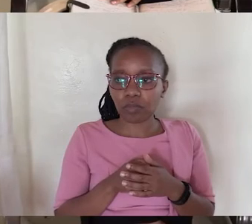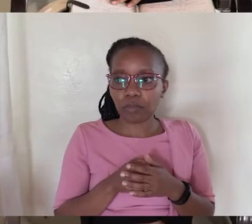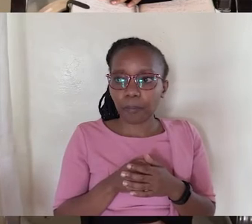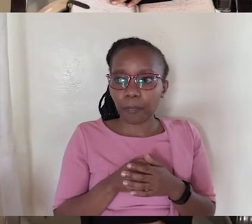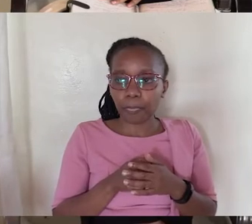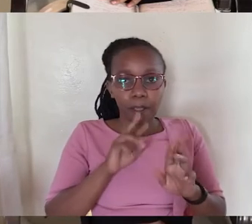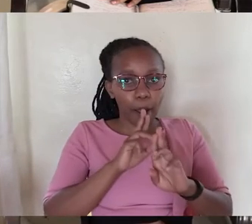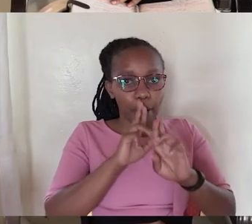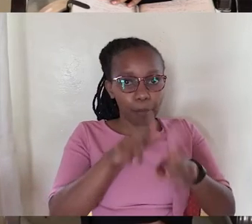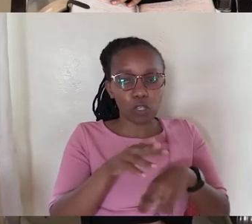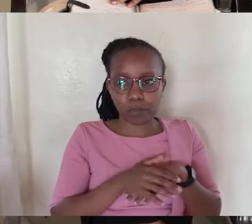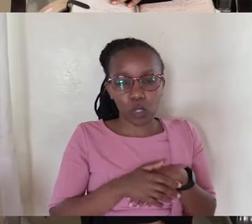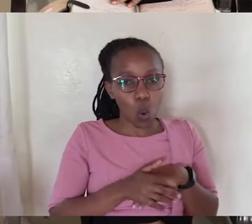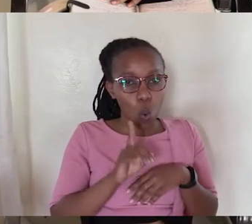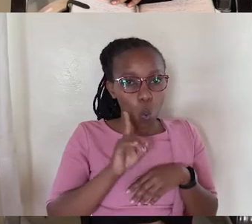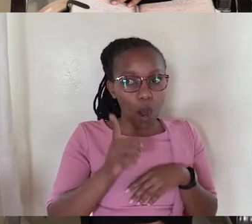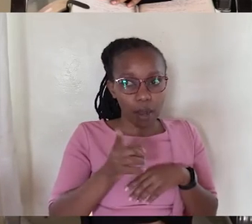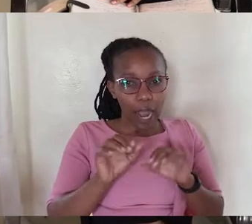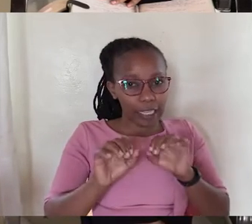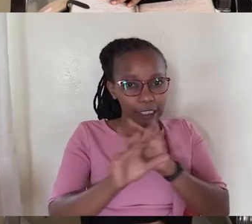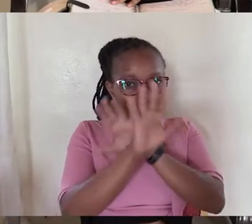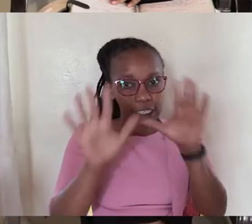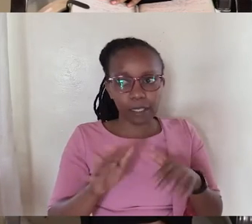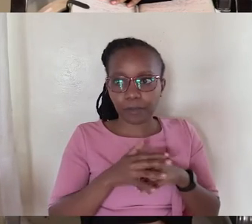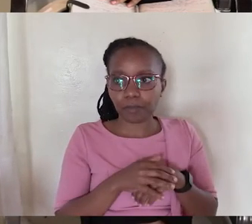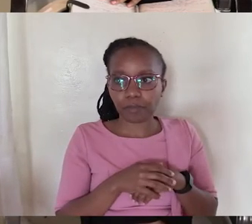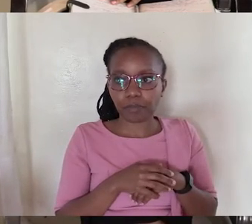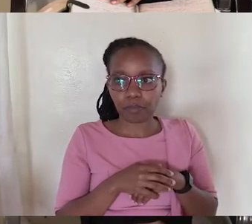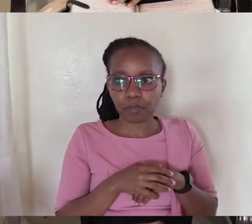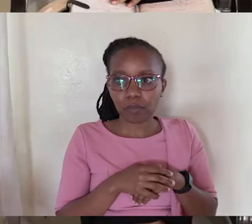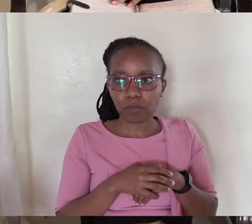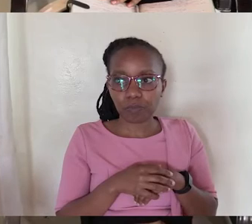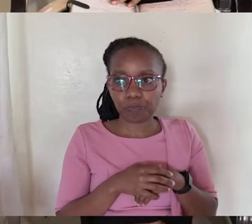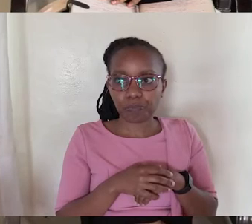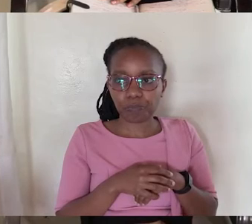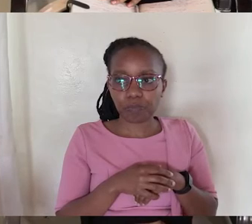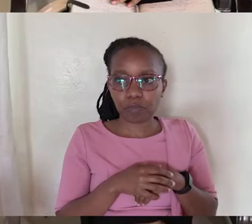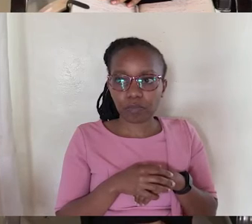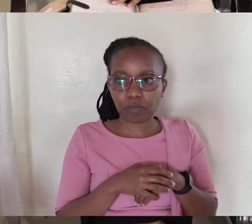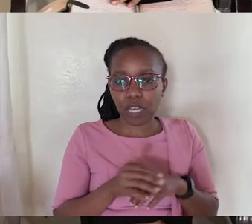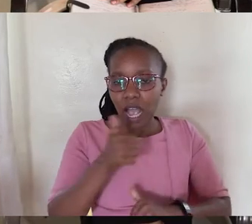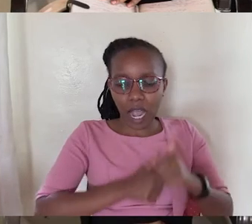This report serves as a warning, as a clear signal. It serves as an alert that there needs to be some